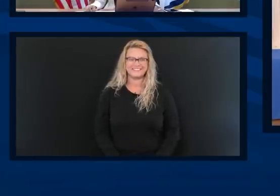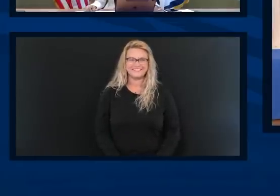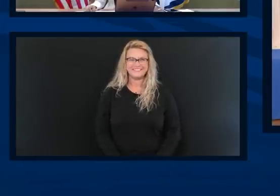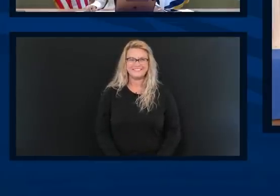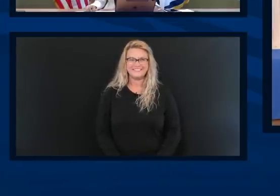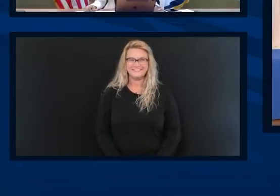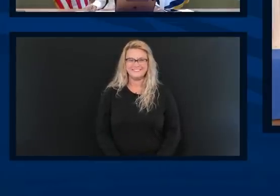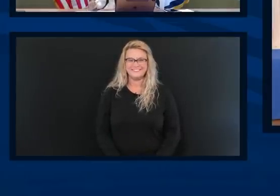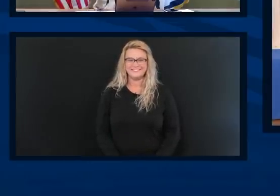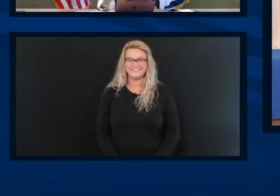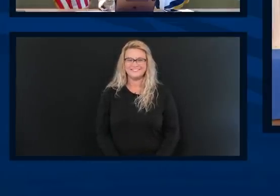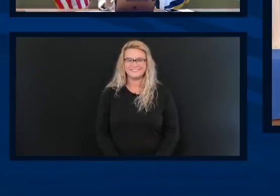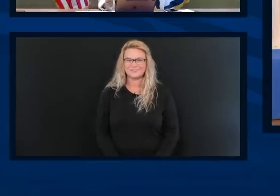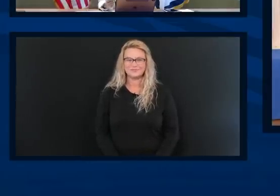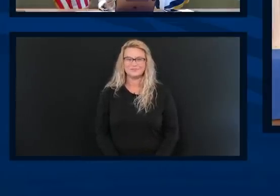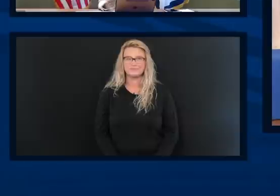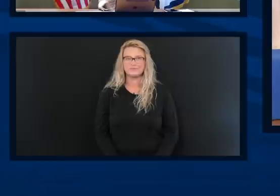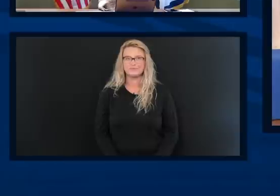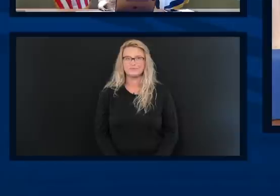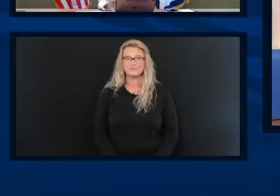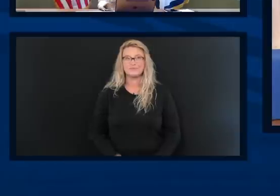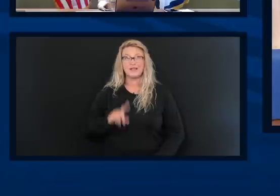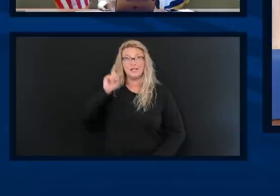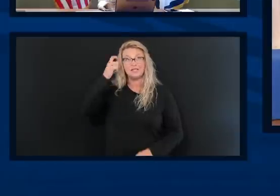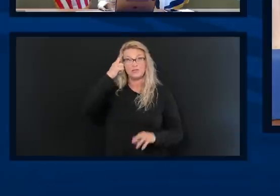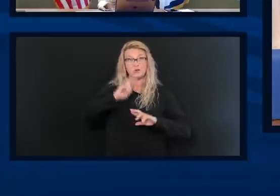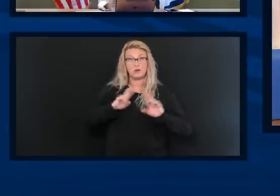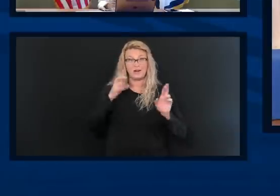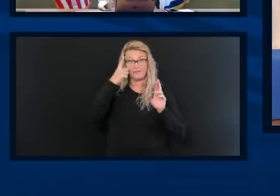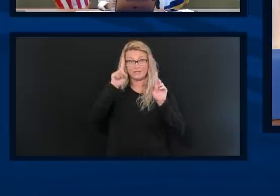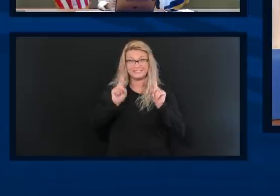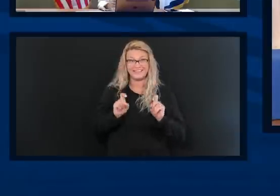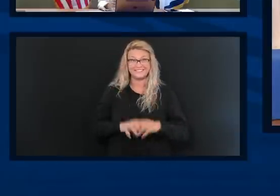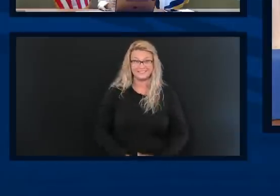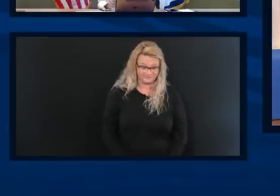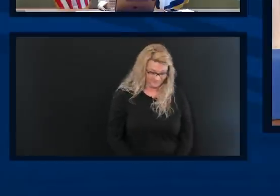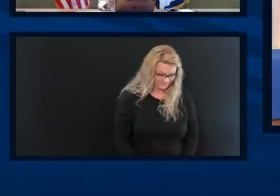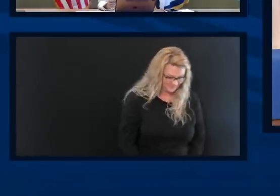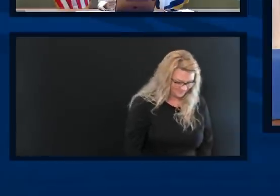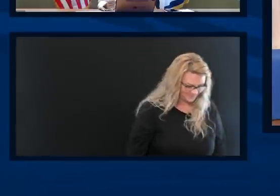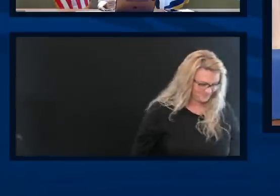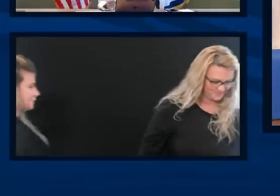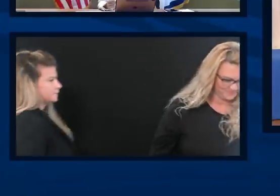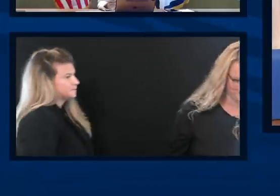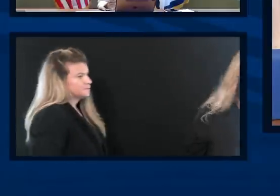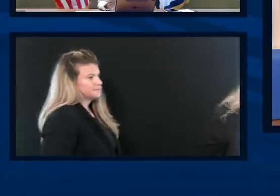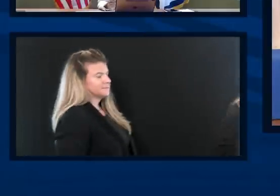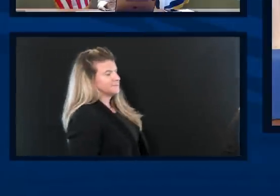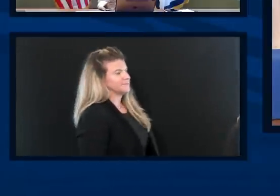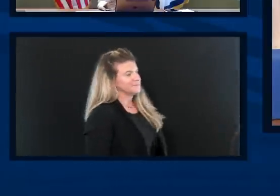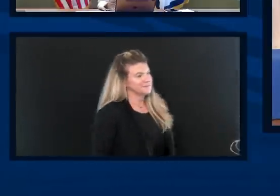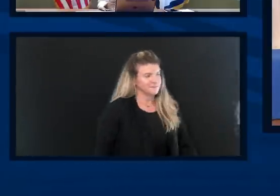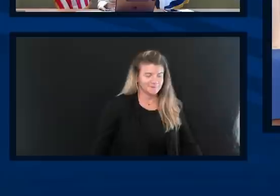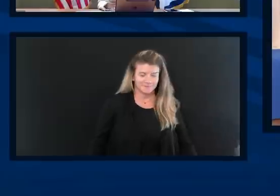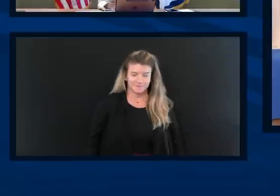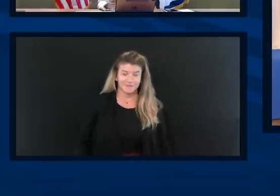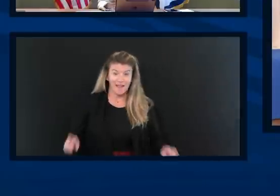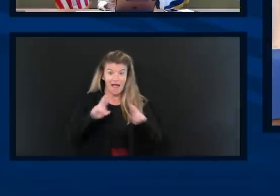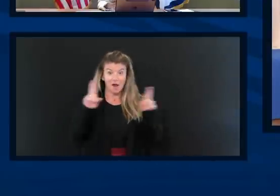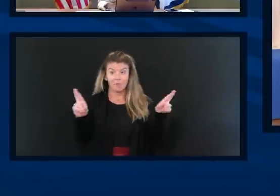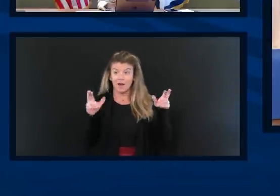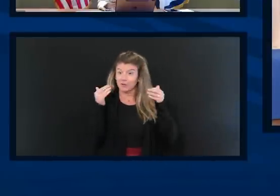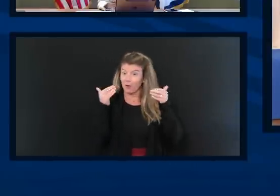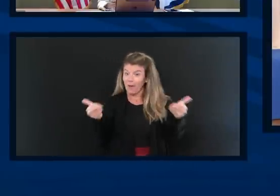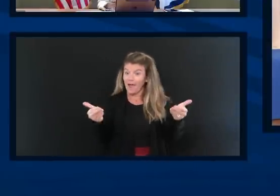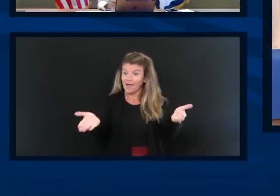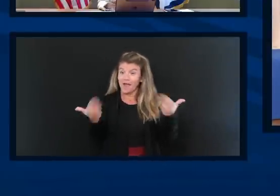All right. Thank you, David. Governor, we're ready for the test if you are. All right. I'm ready. Come on, let's do it and everything. Everybody, I hope